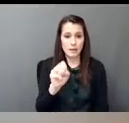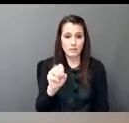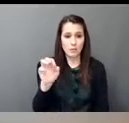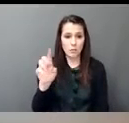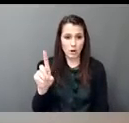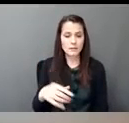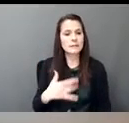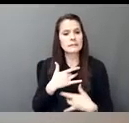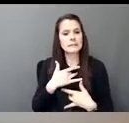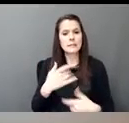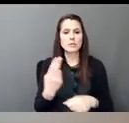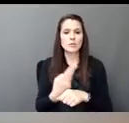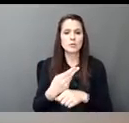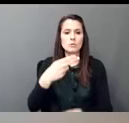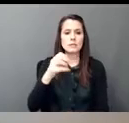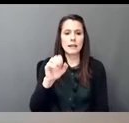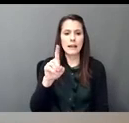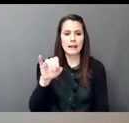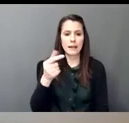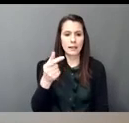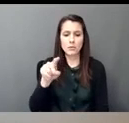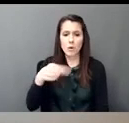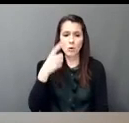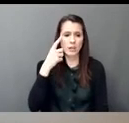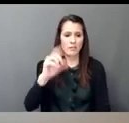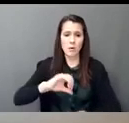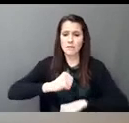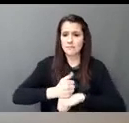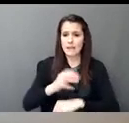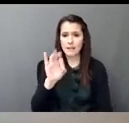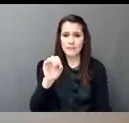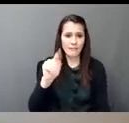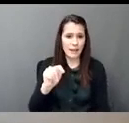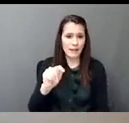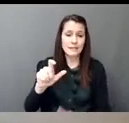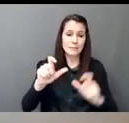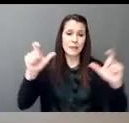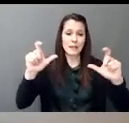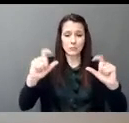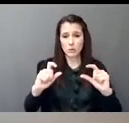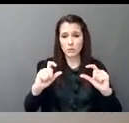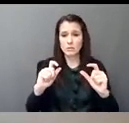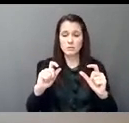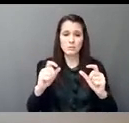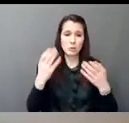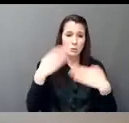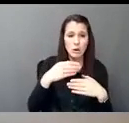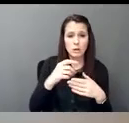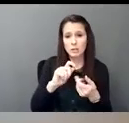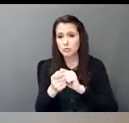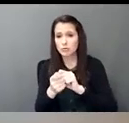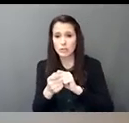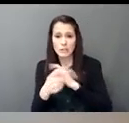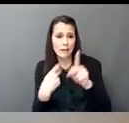headings purely as a way to format font to make it bigger, bold, change the font. And that has